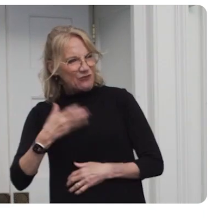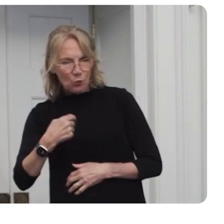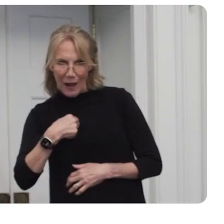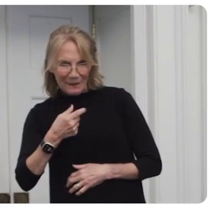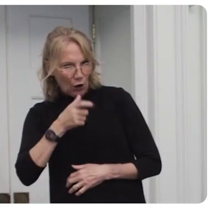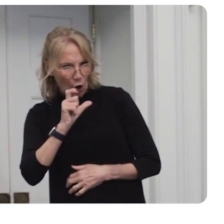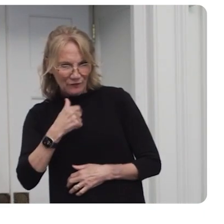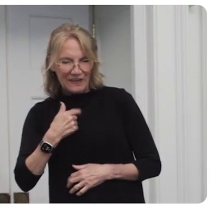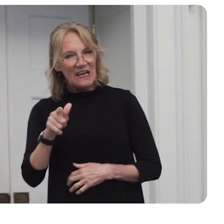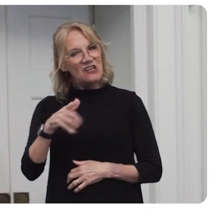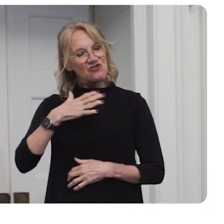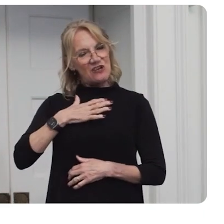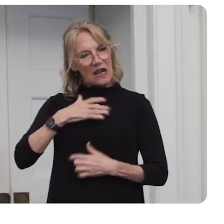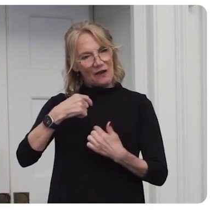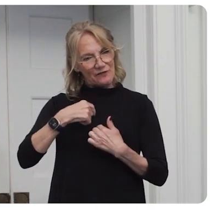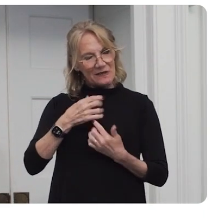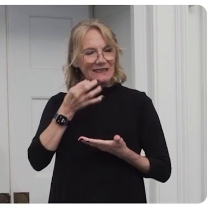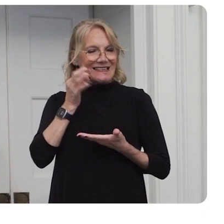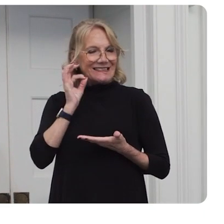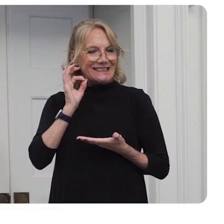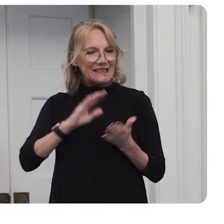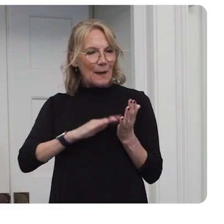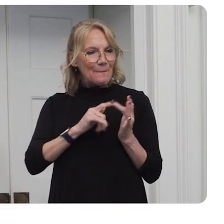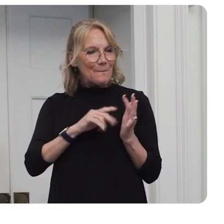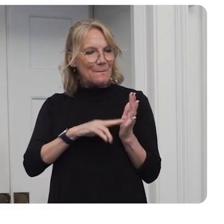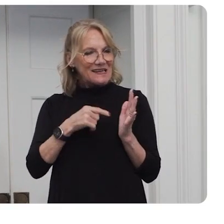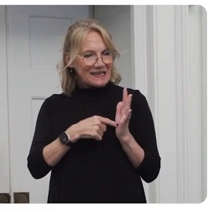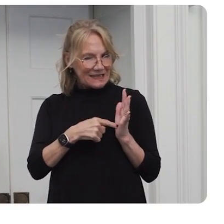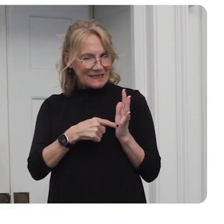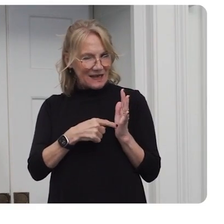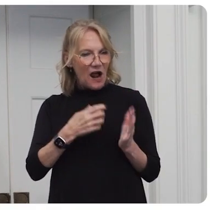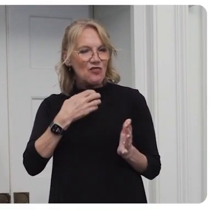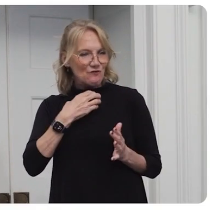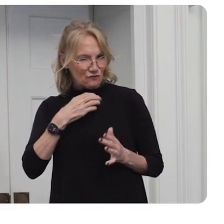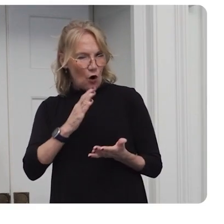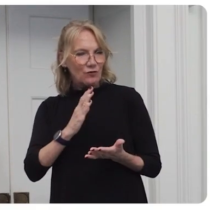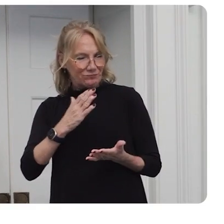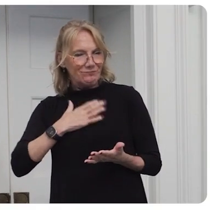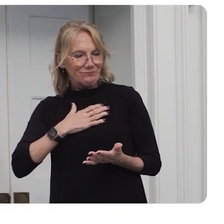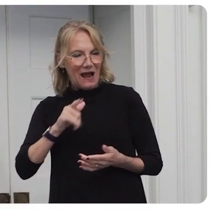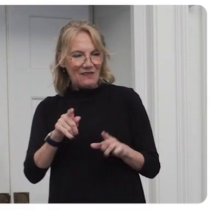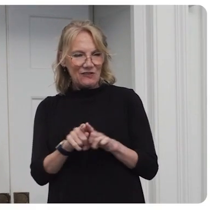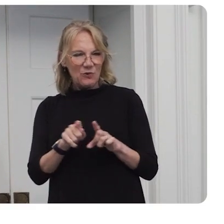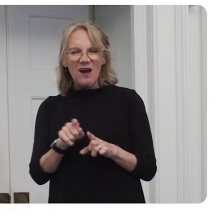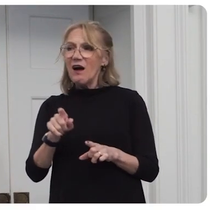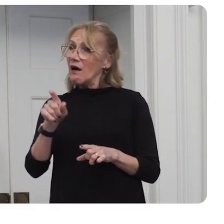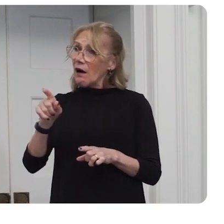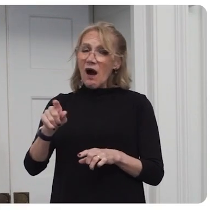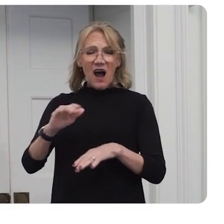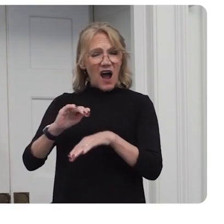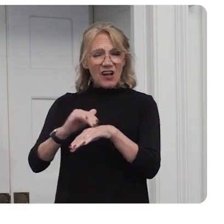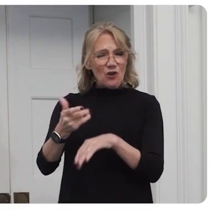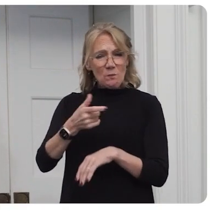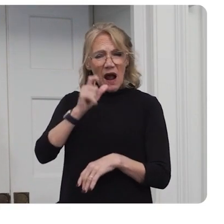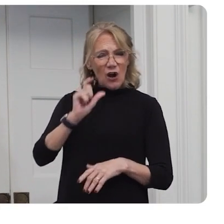Grace doesn't like me having coffee. She prefers me drinking mint tea, which the frog also likes. You